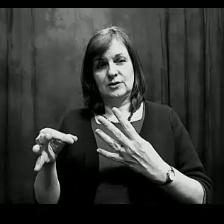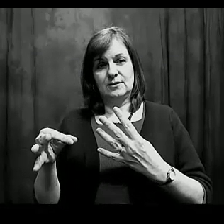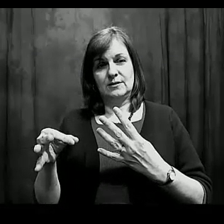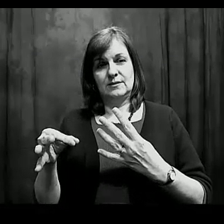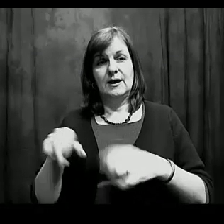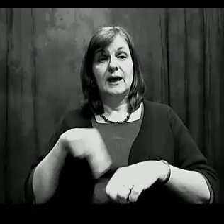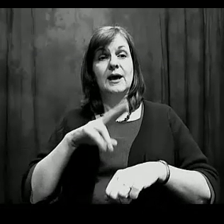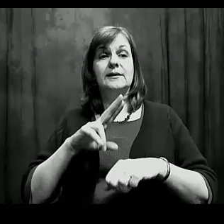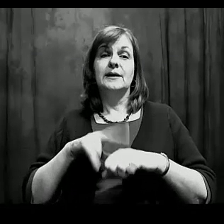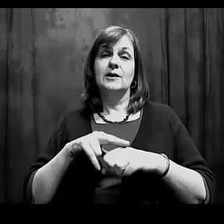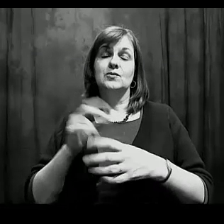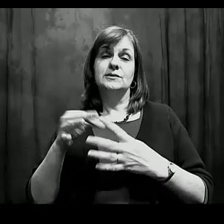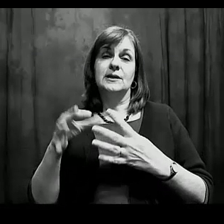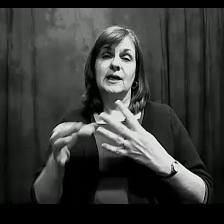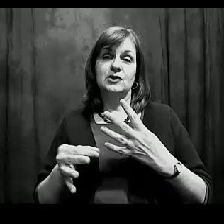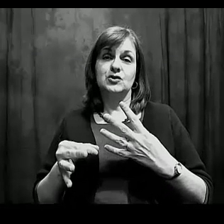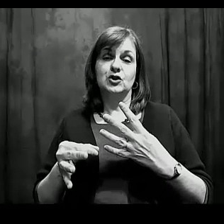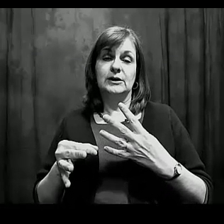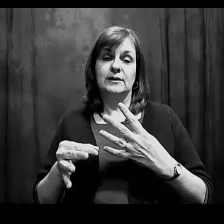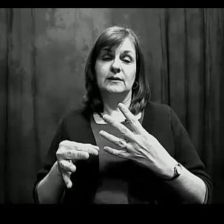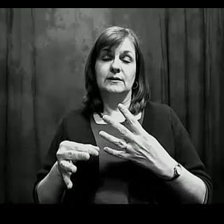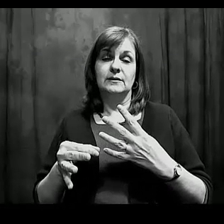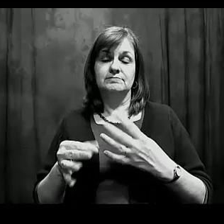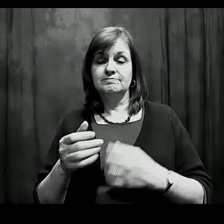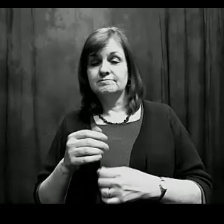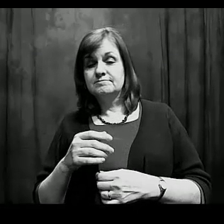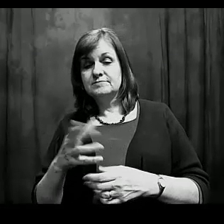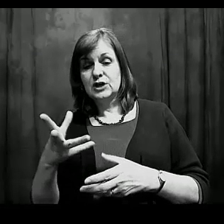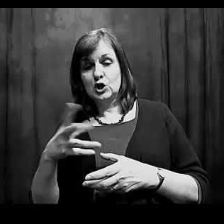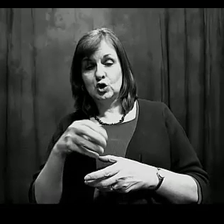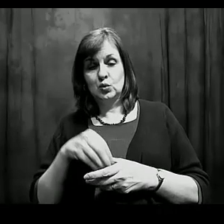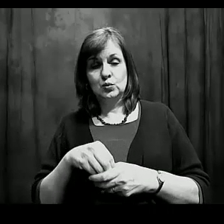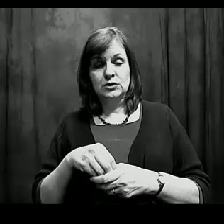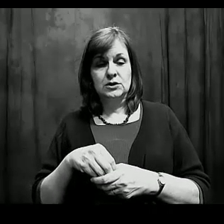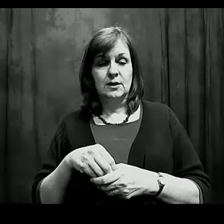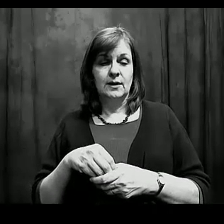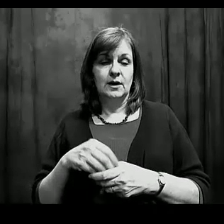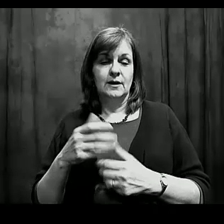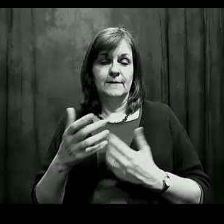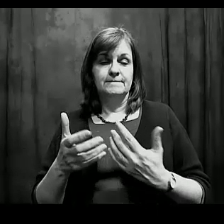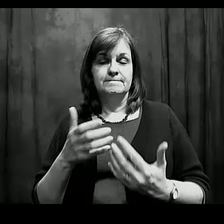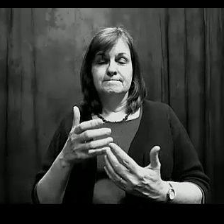selection. So natural selection is going to look at the